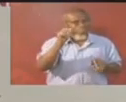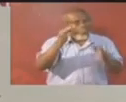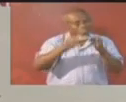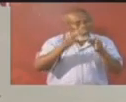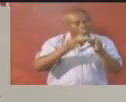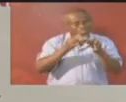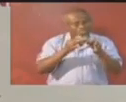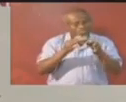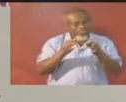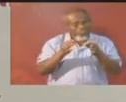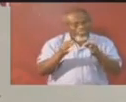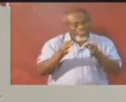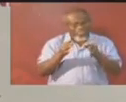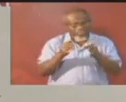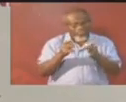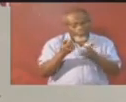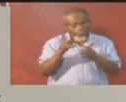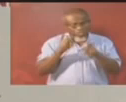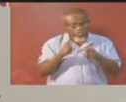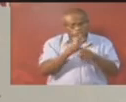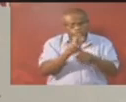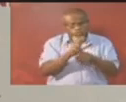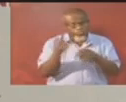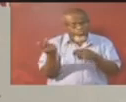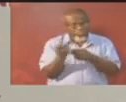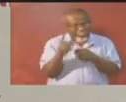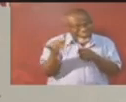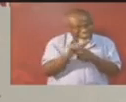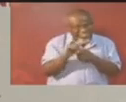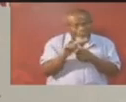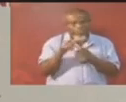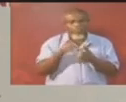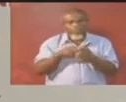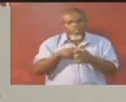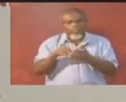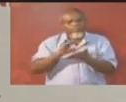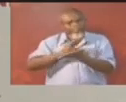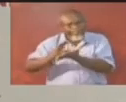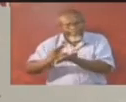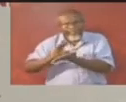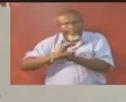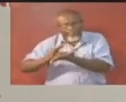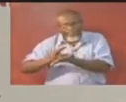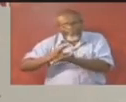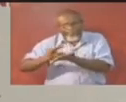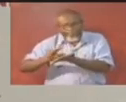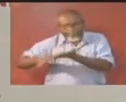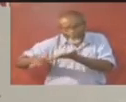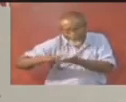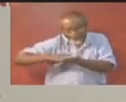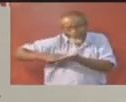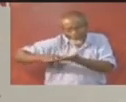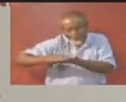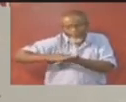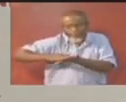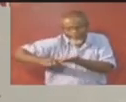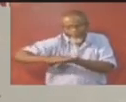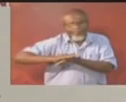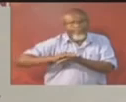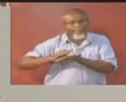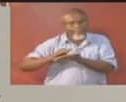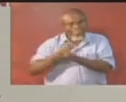isolating individual use and clean down so that we can reduce that risk of cross-contamination from shared